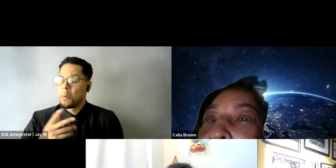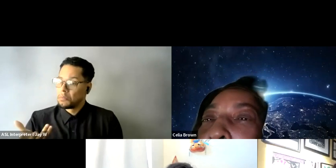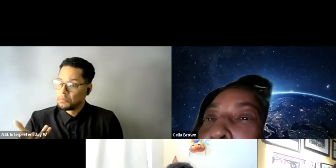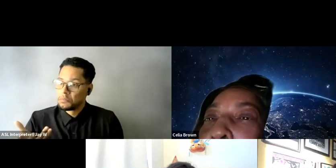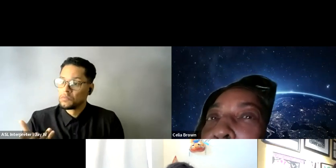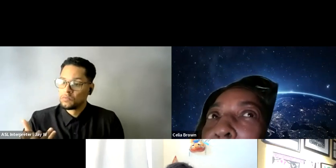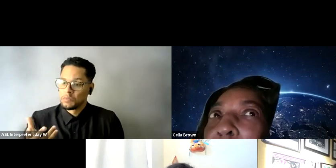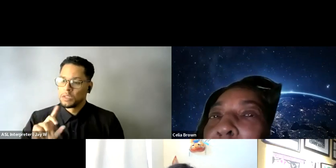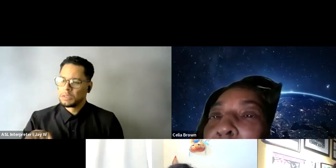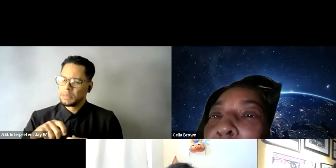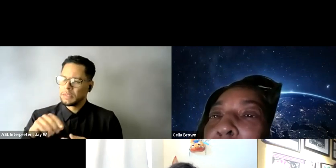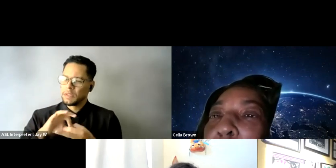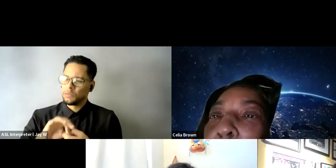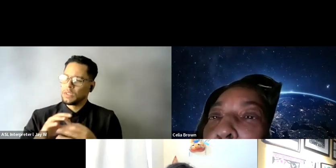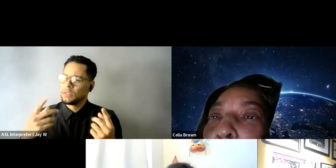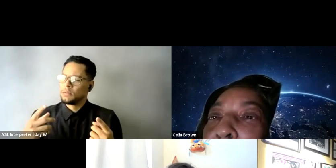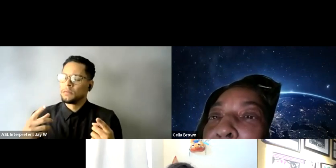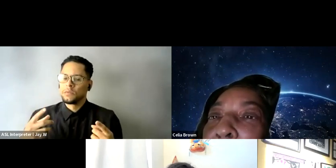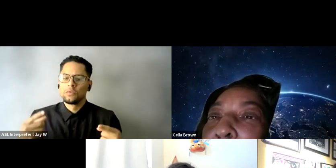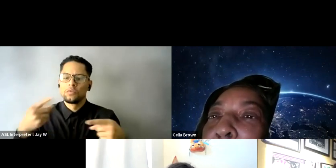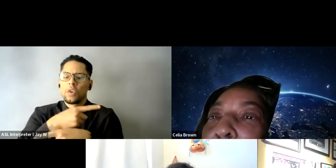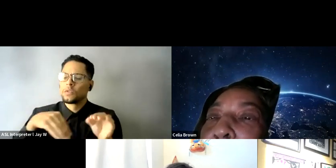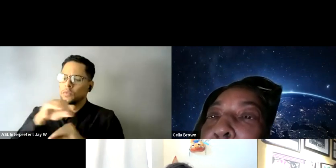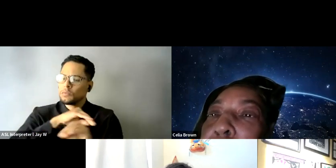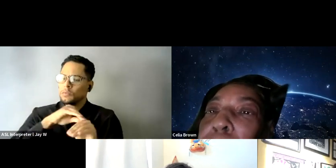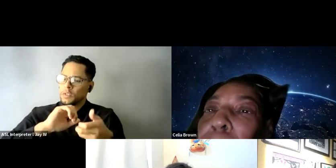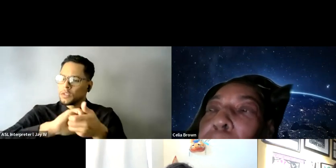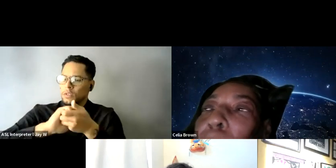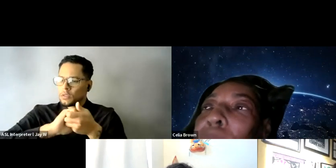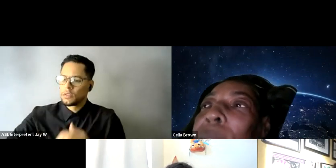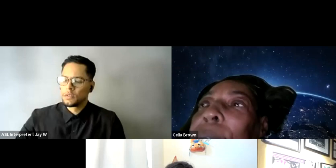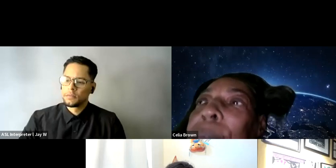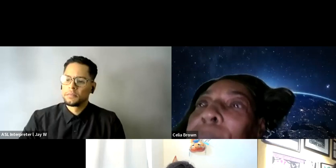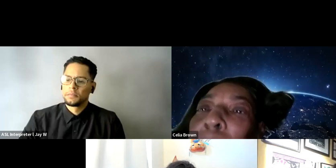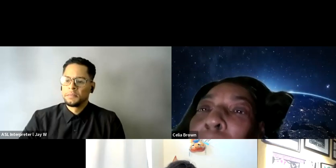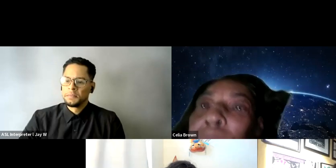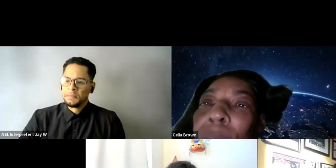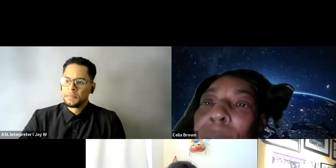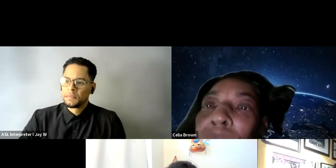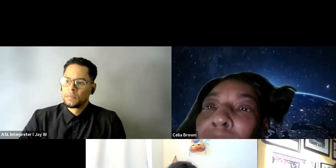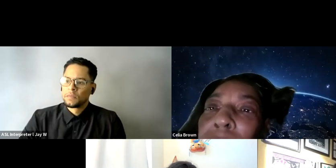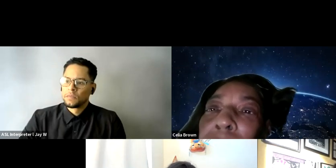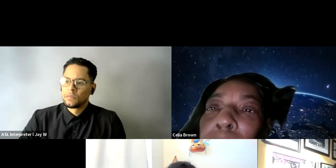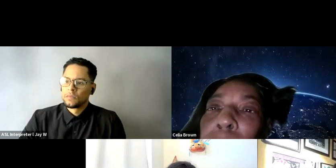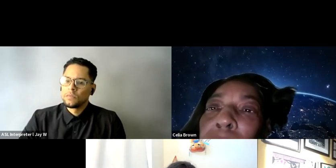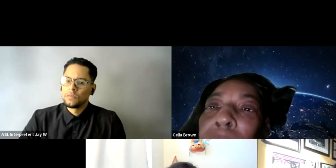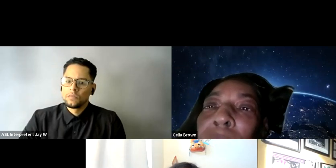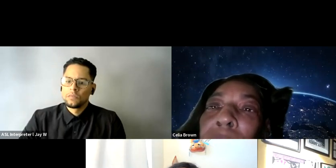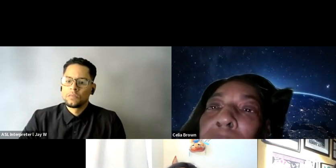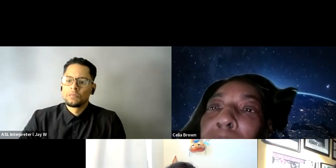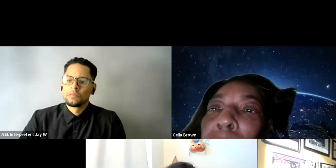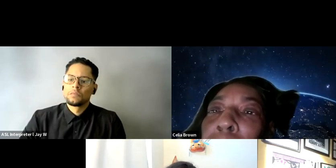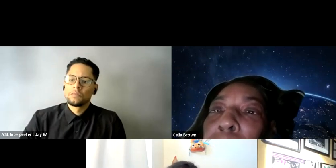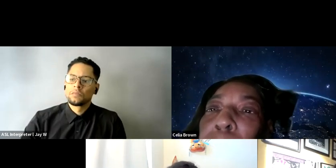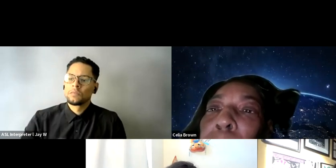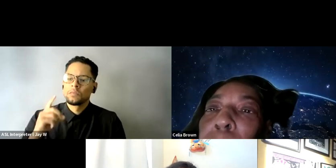cross movement solidarity, so important, right? I do want to say others can reflect on this question. I do